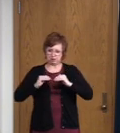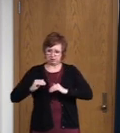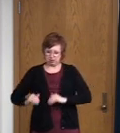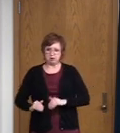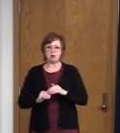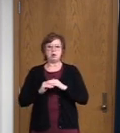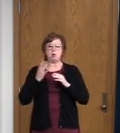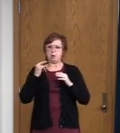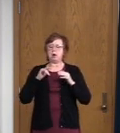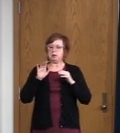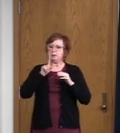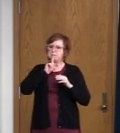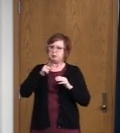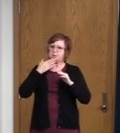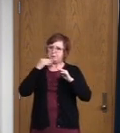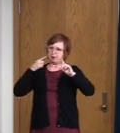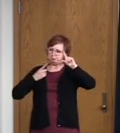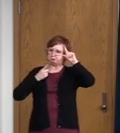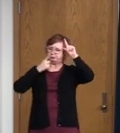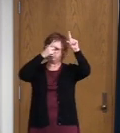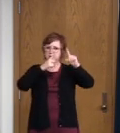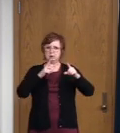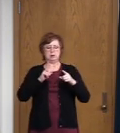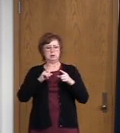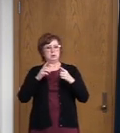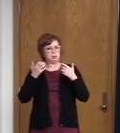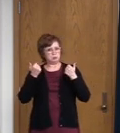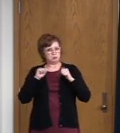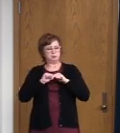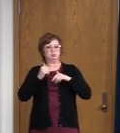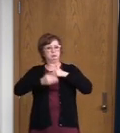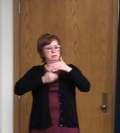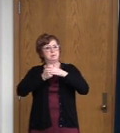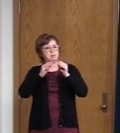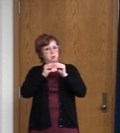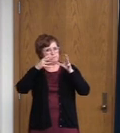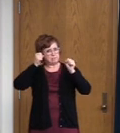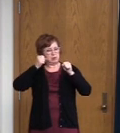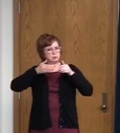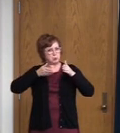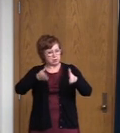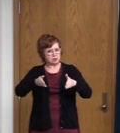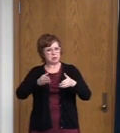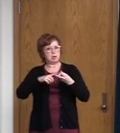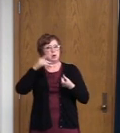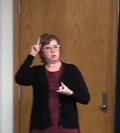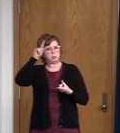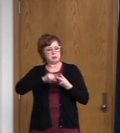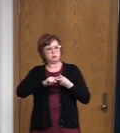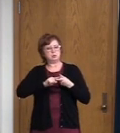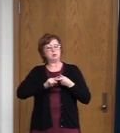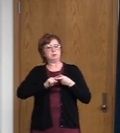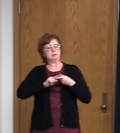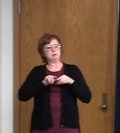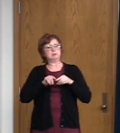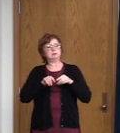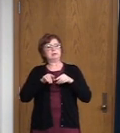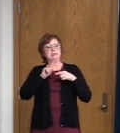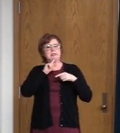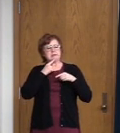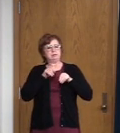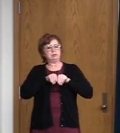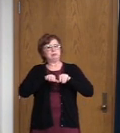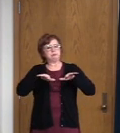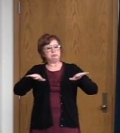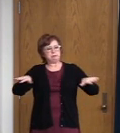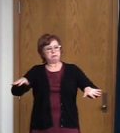quickest. And that's the best way to reduce severe outcomes. There will be hundreds of locations in Saskatchewan to